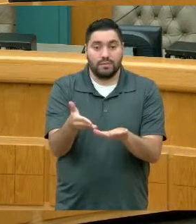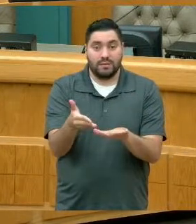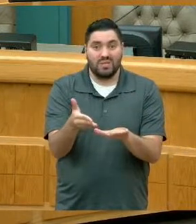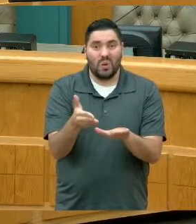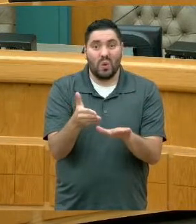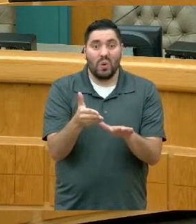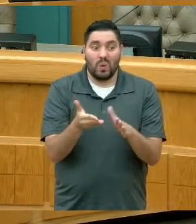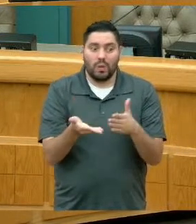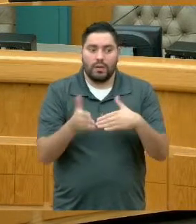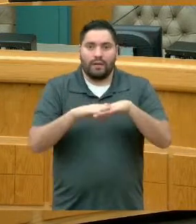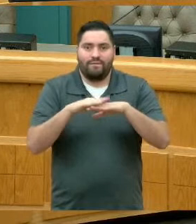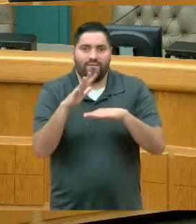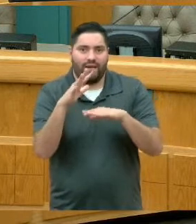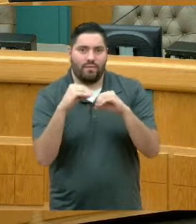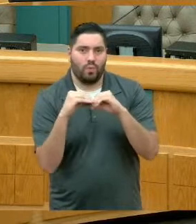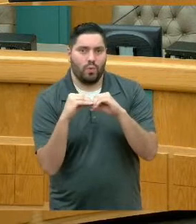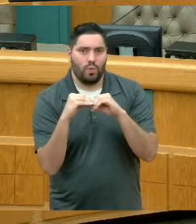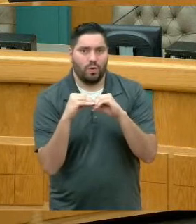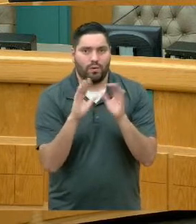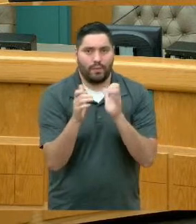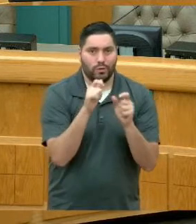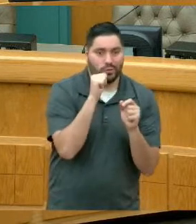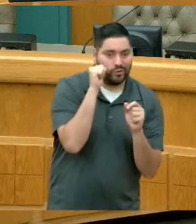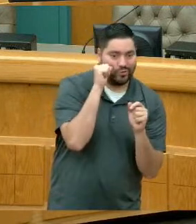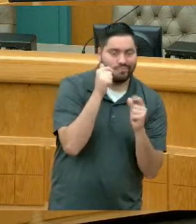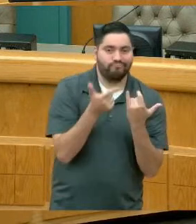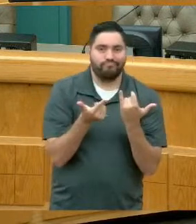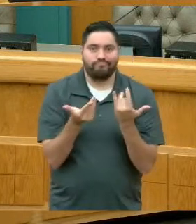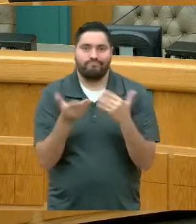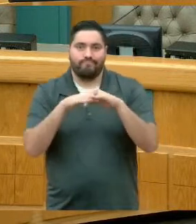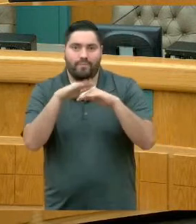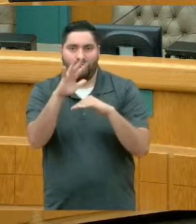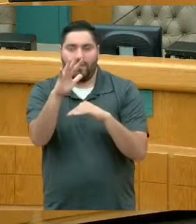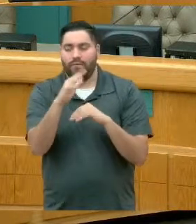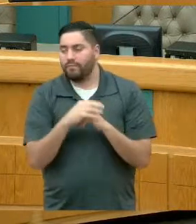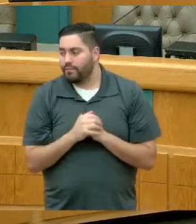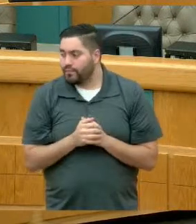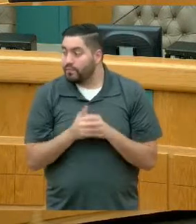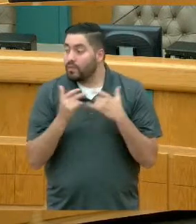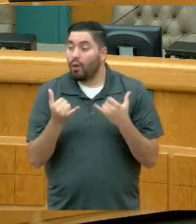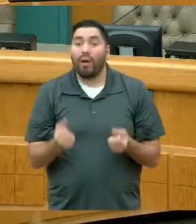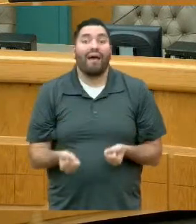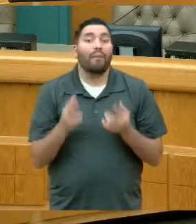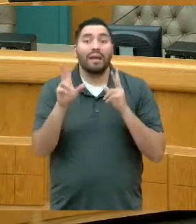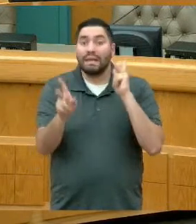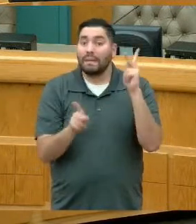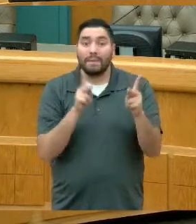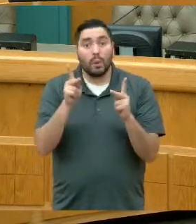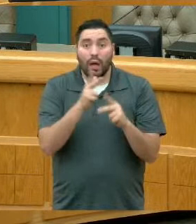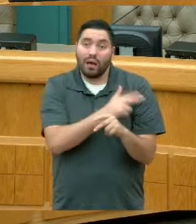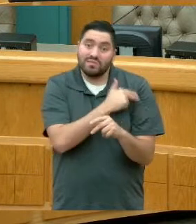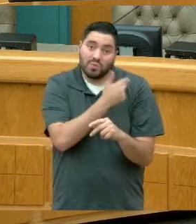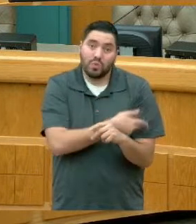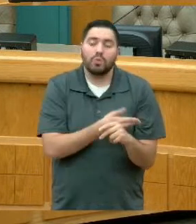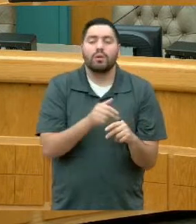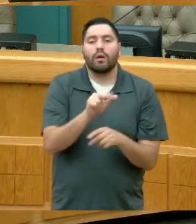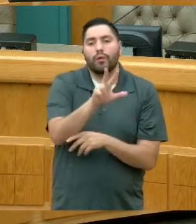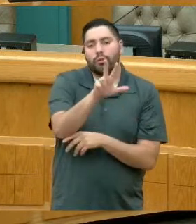1,203 persons have recovered, and we have 108 deaths. It's 5 more than yesterday, and we'll show